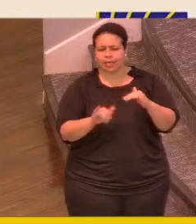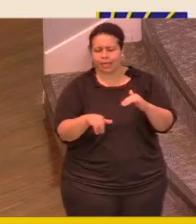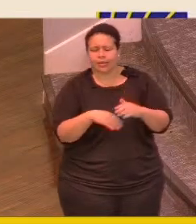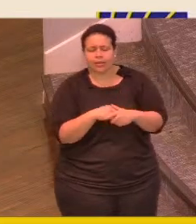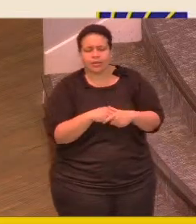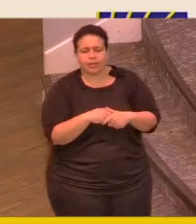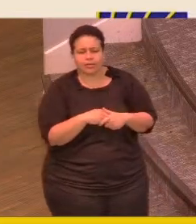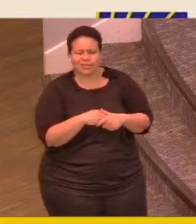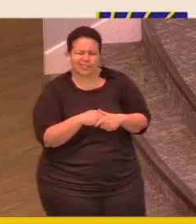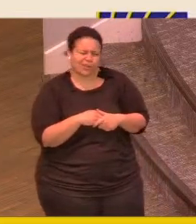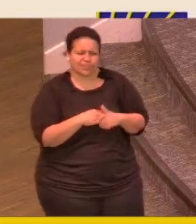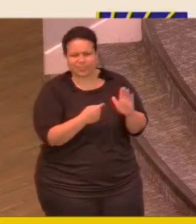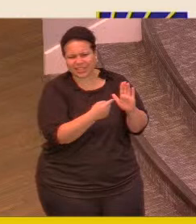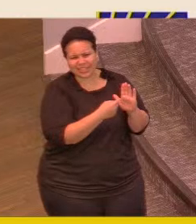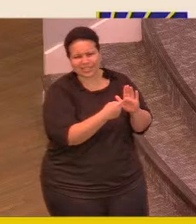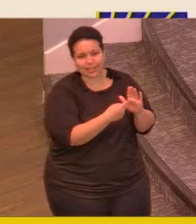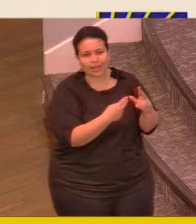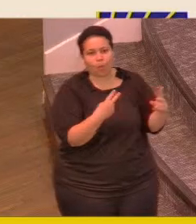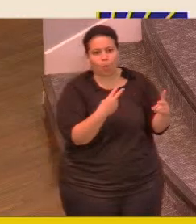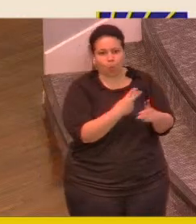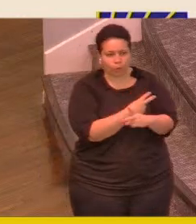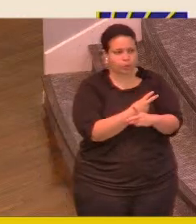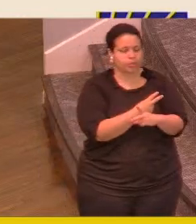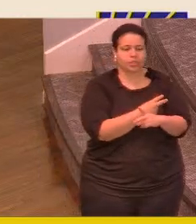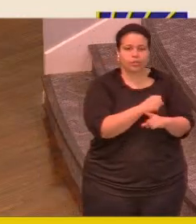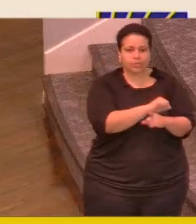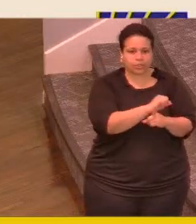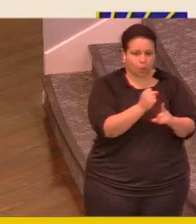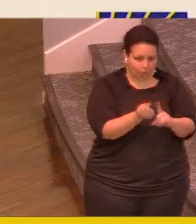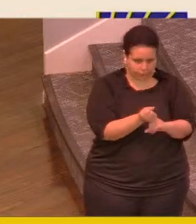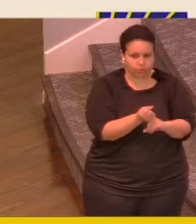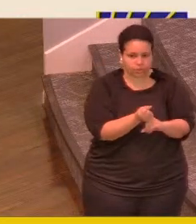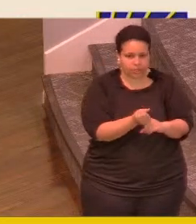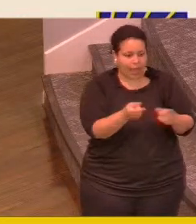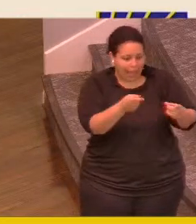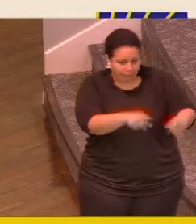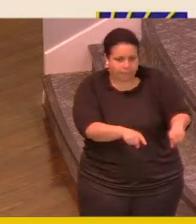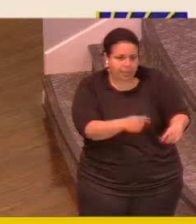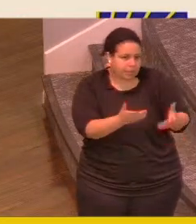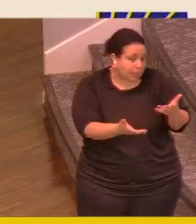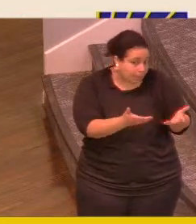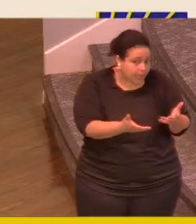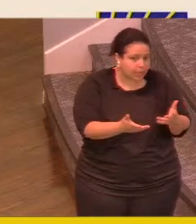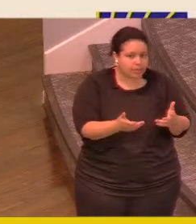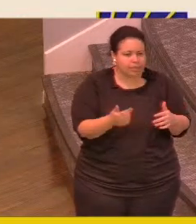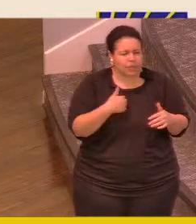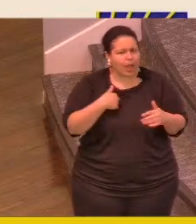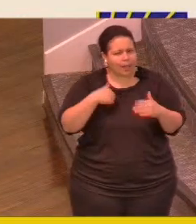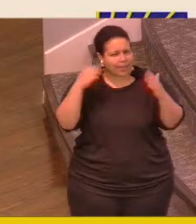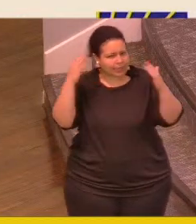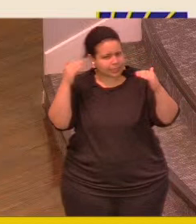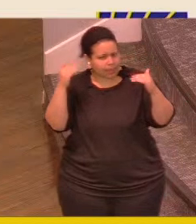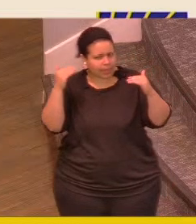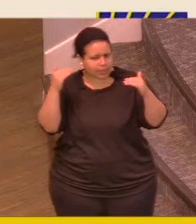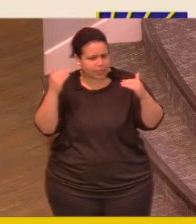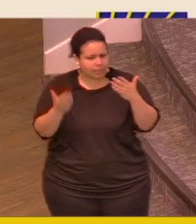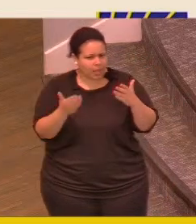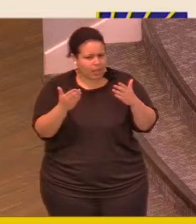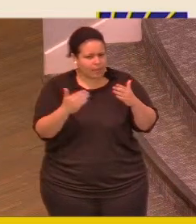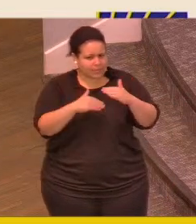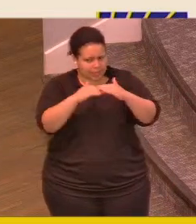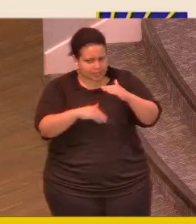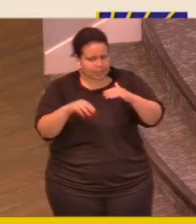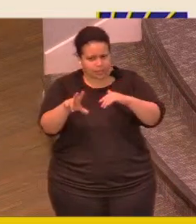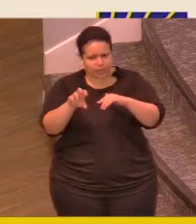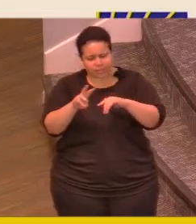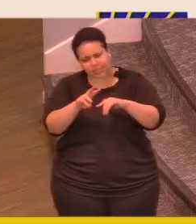this is really a worst-case scenario, Okay. and I anticipate what actually goes out the door being less than 363